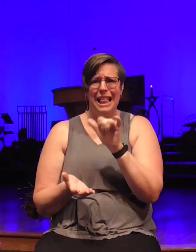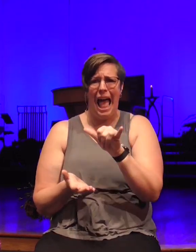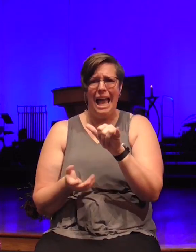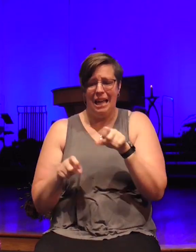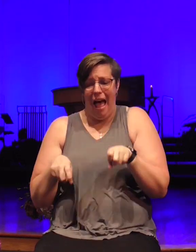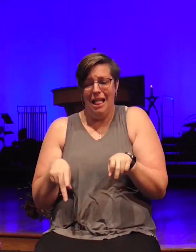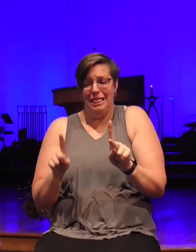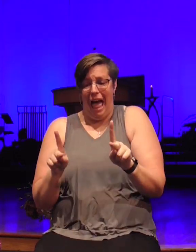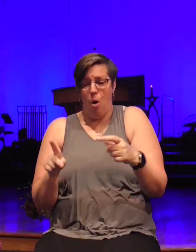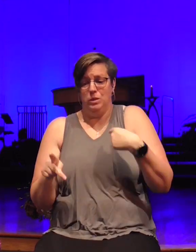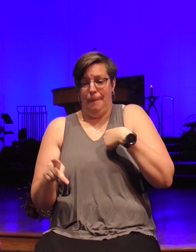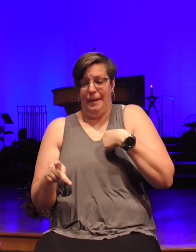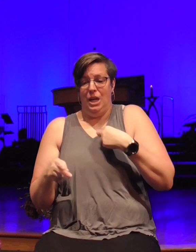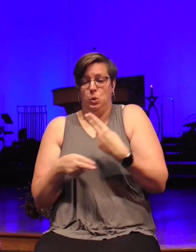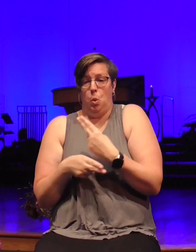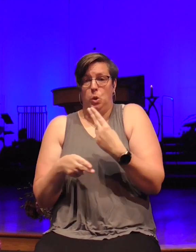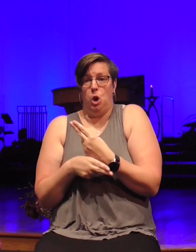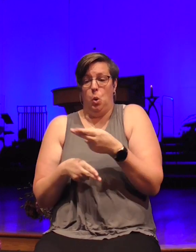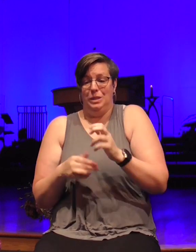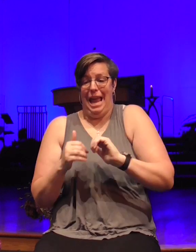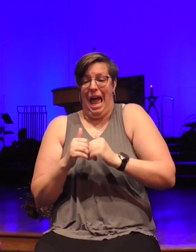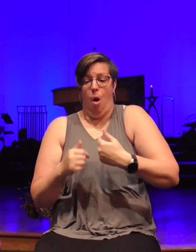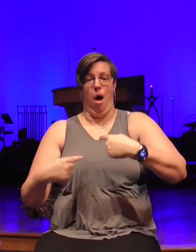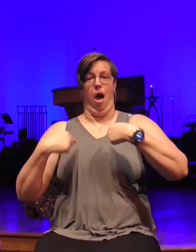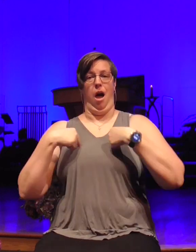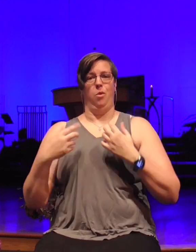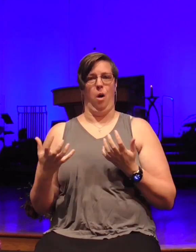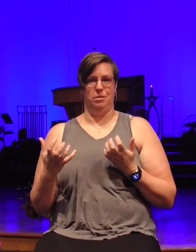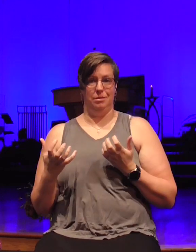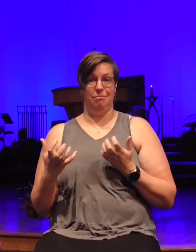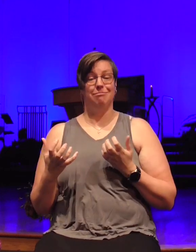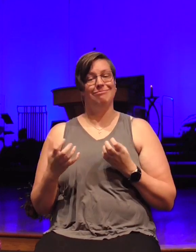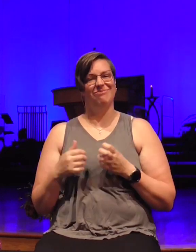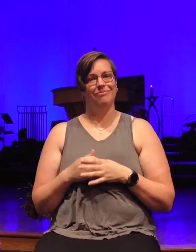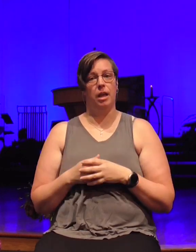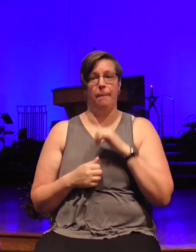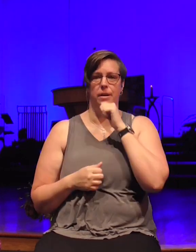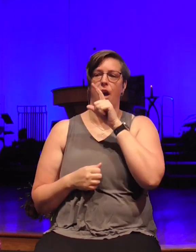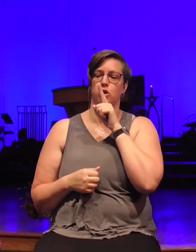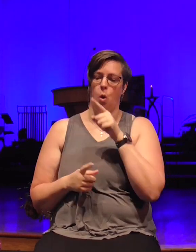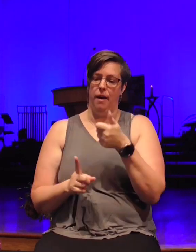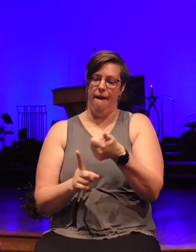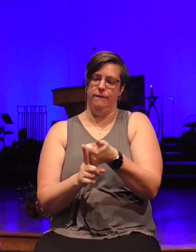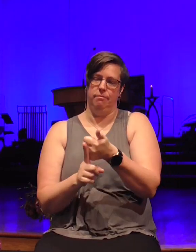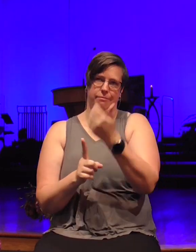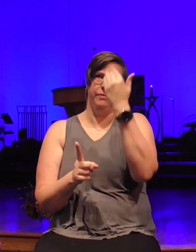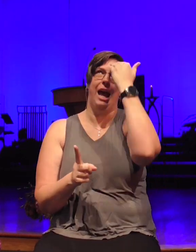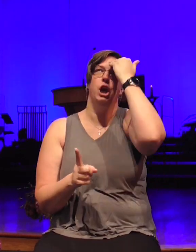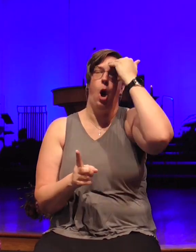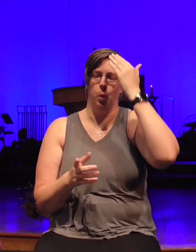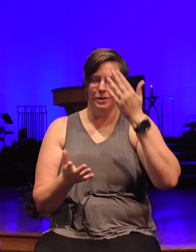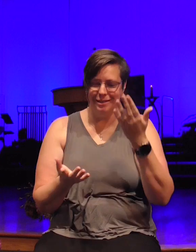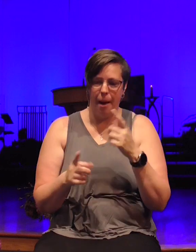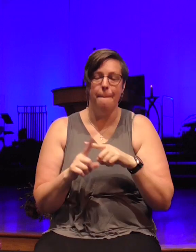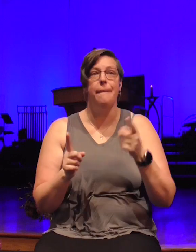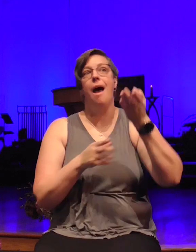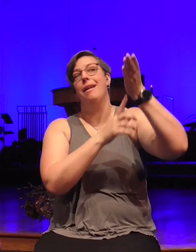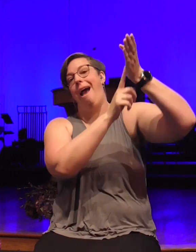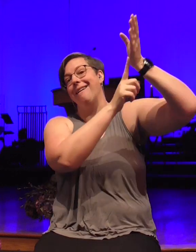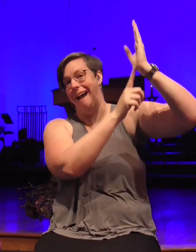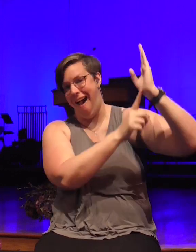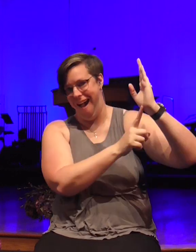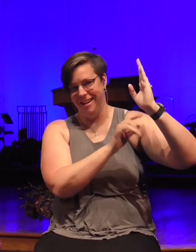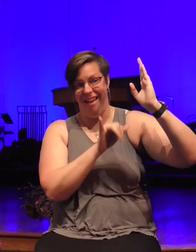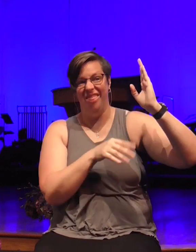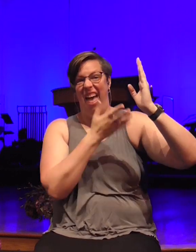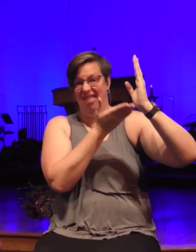to utilize it however I want to utilize it. Now, I'm not sure if it has self-consciousness, but God, the presence that's shining through